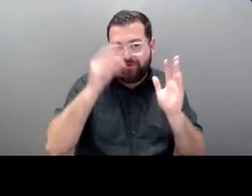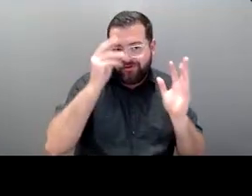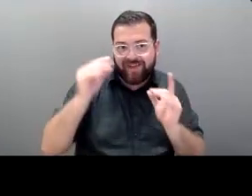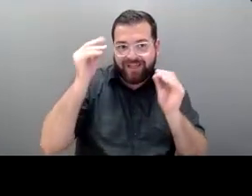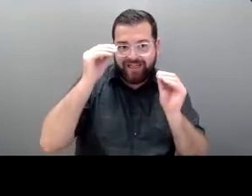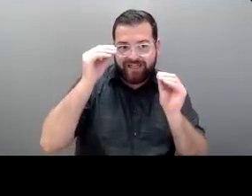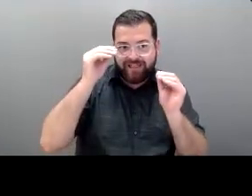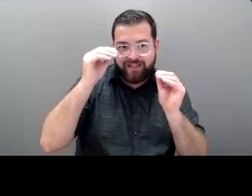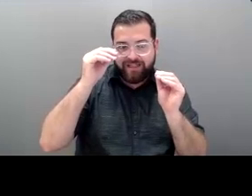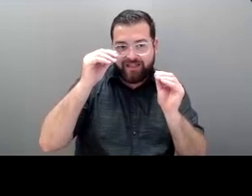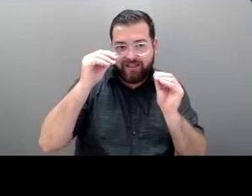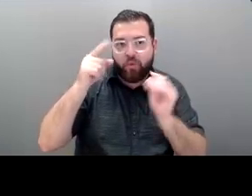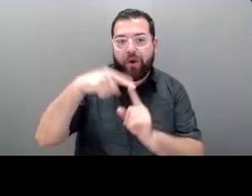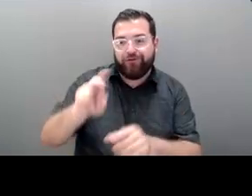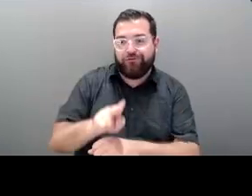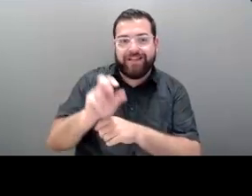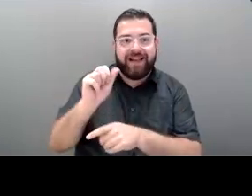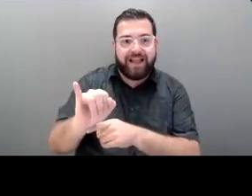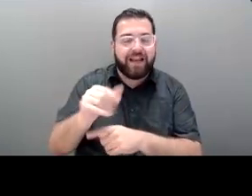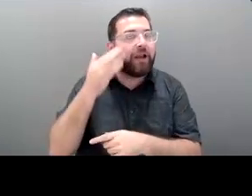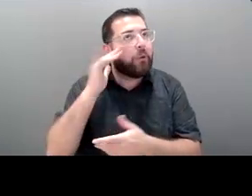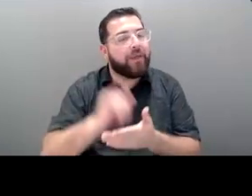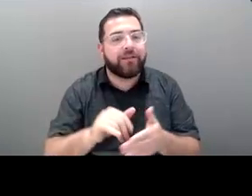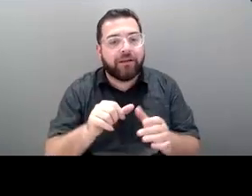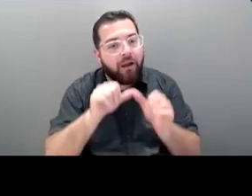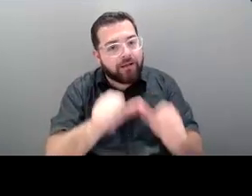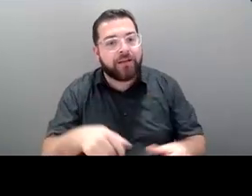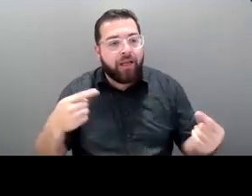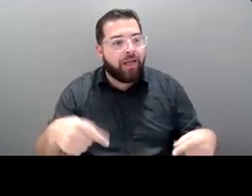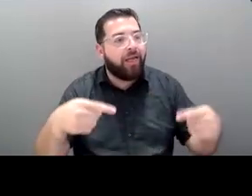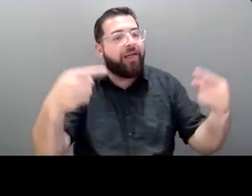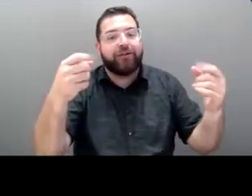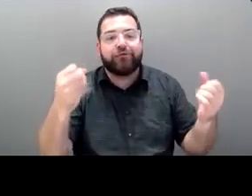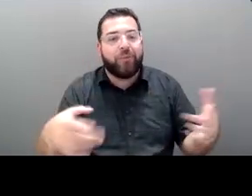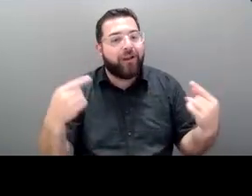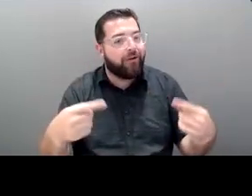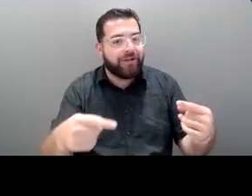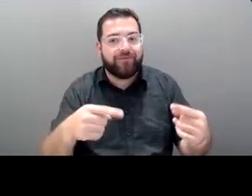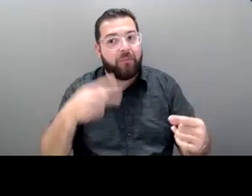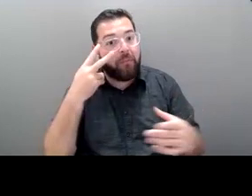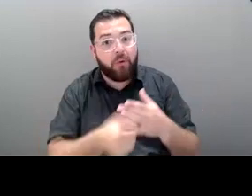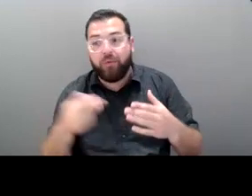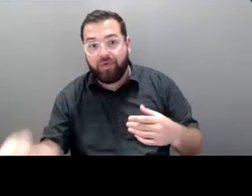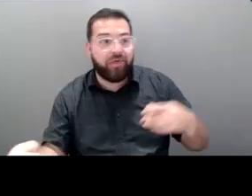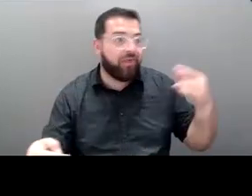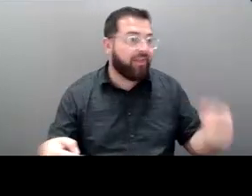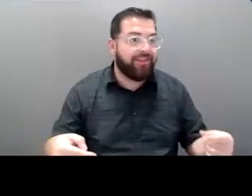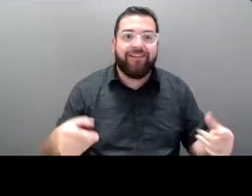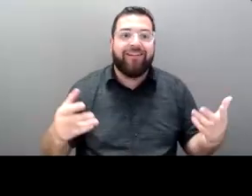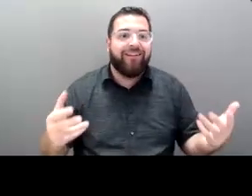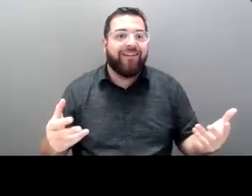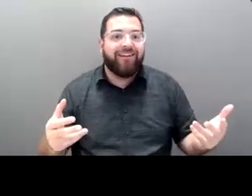that that's always a debate. That's so many points to argue on both sides.